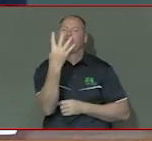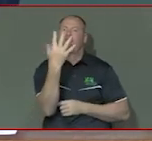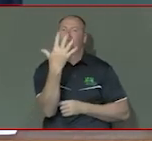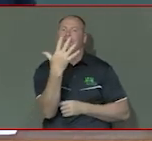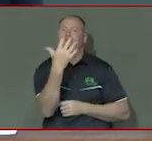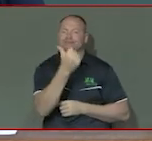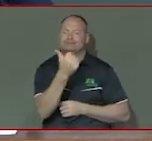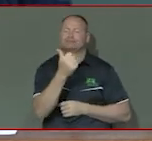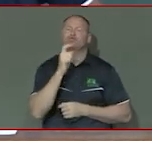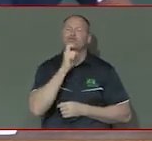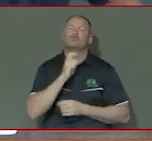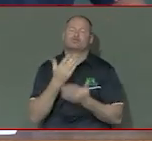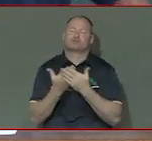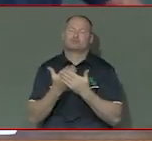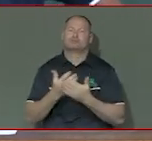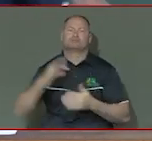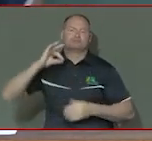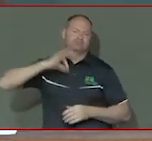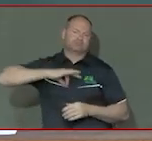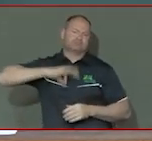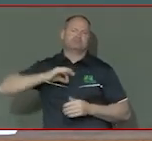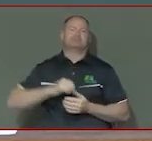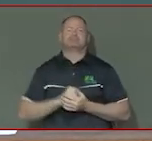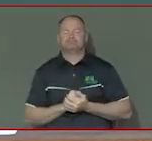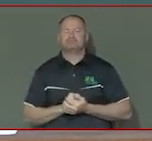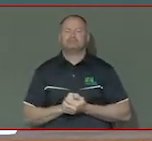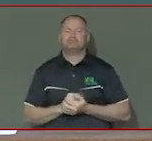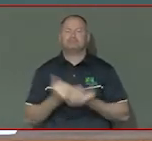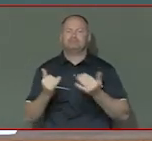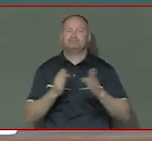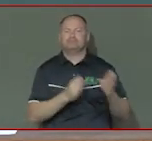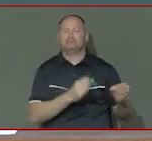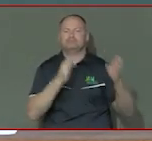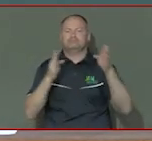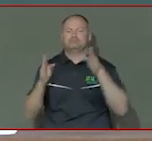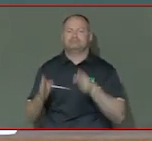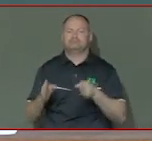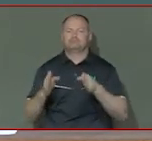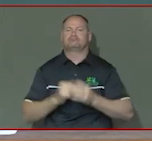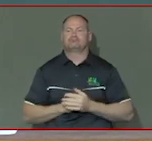is profitability. Now, the next one.